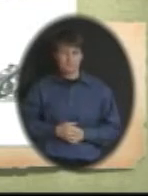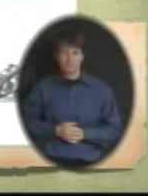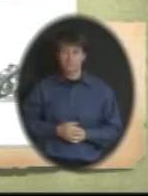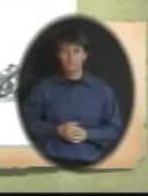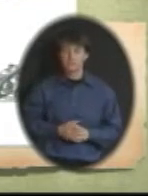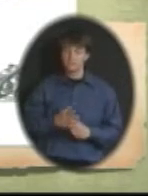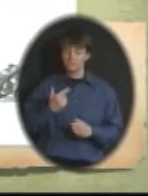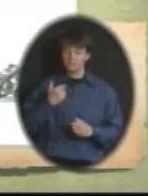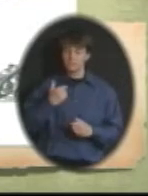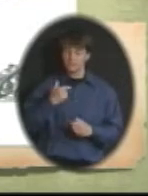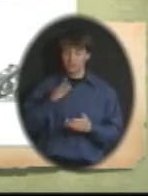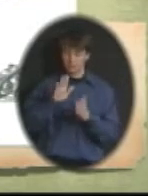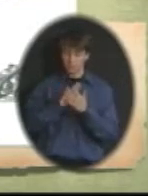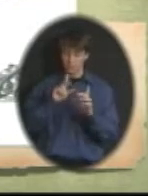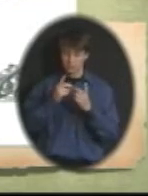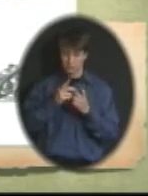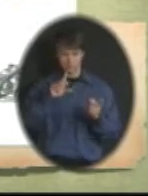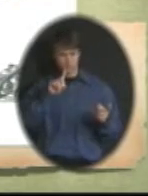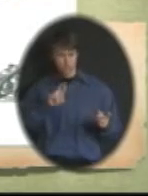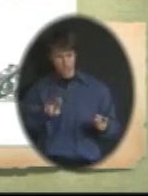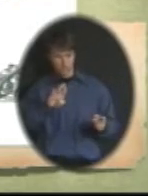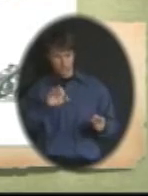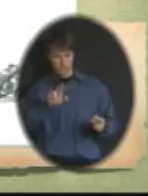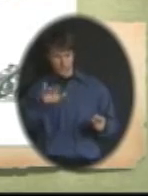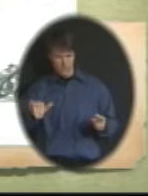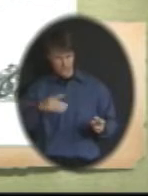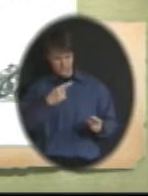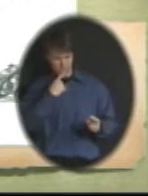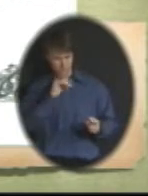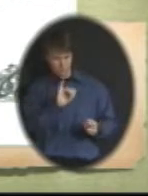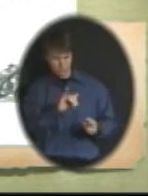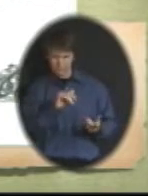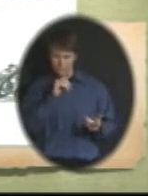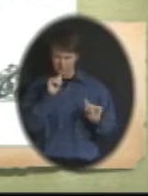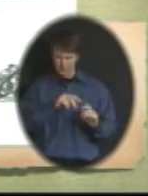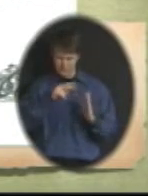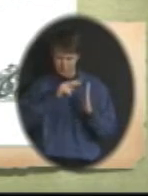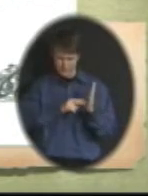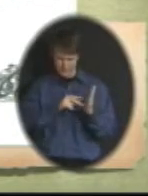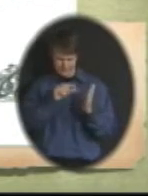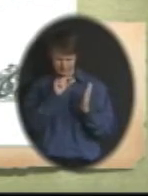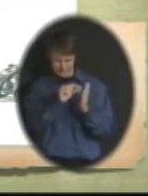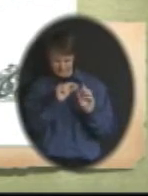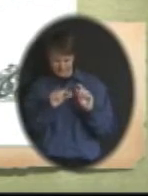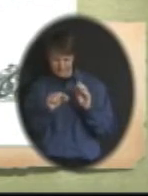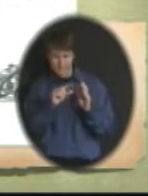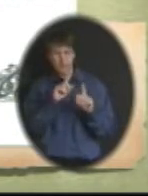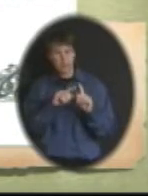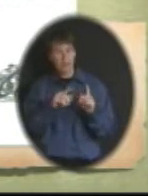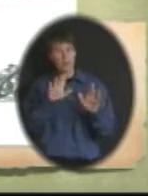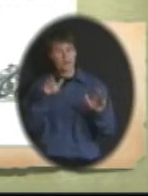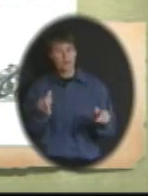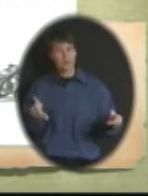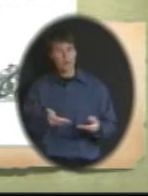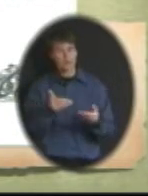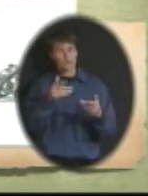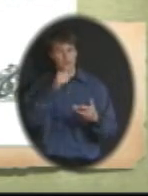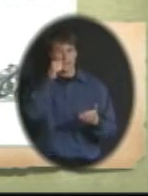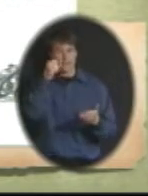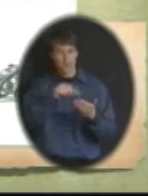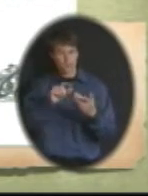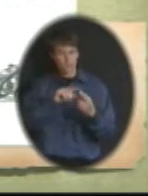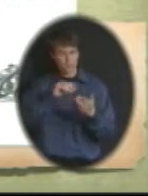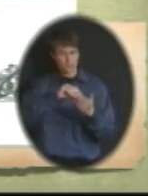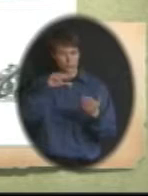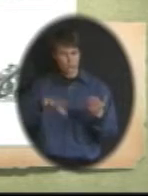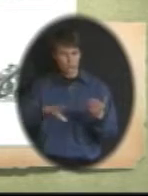as a district, though, and Dr. Berry even says it, and I won't be able to read it probably in the little print, but in his introductory letter to the student